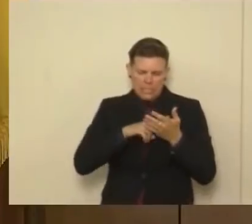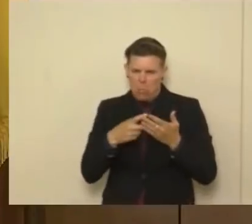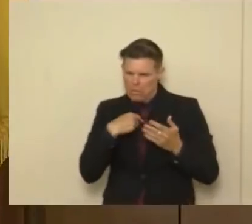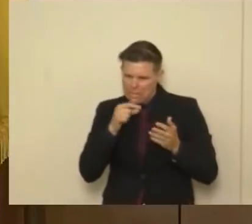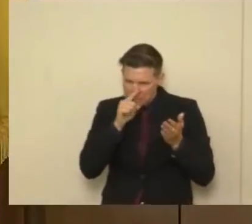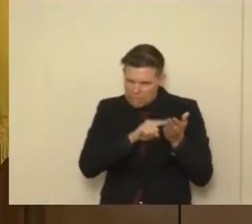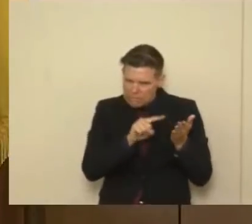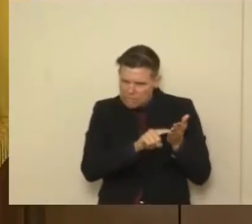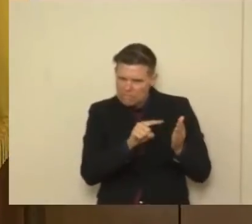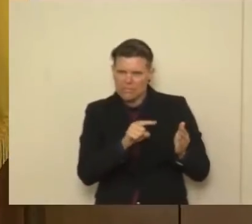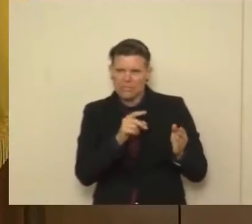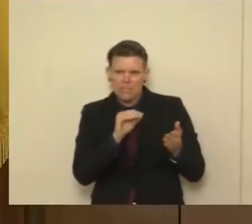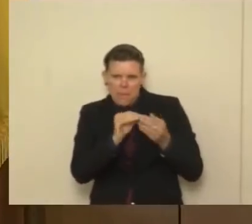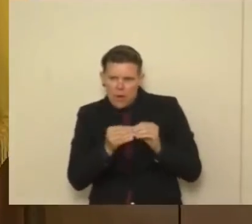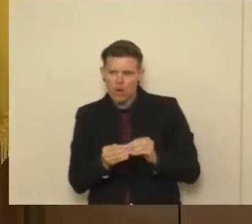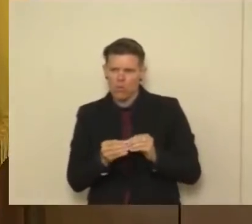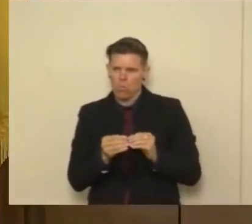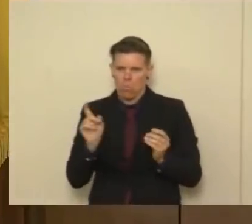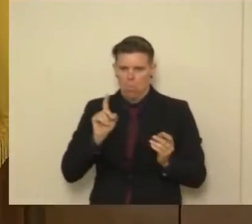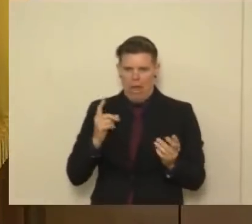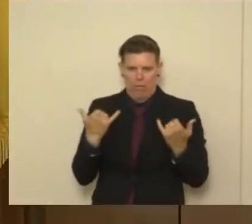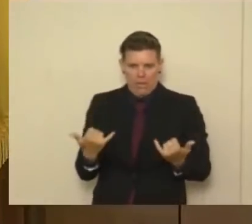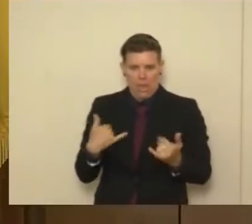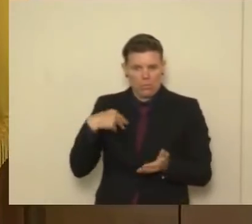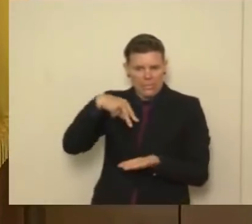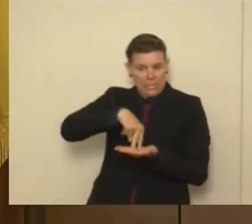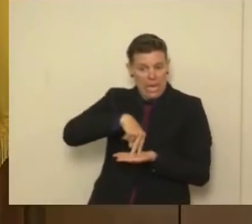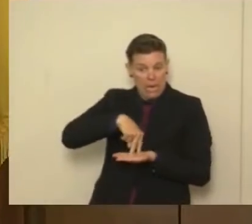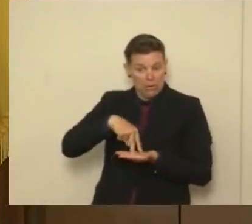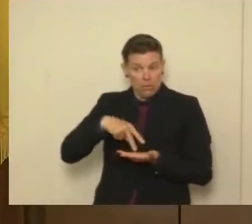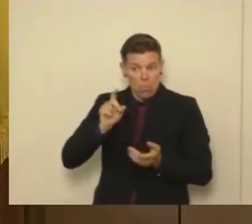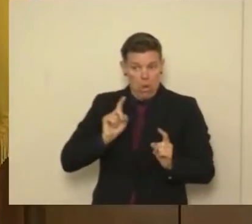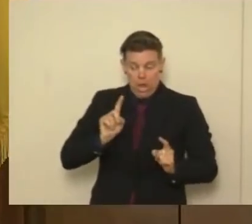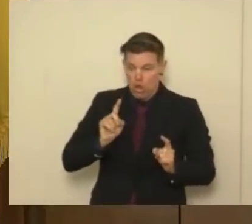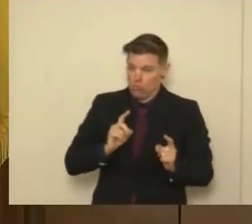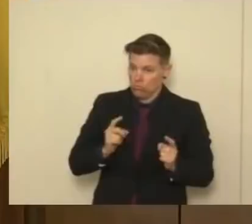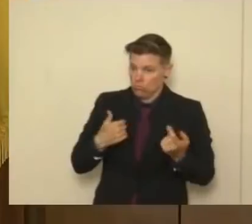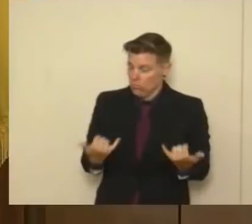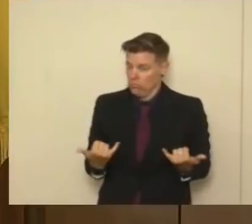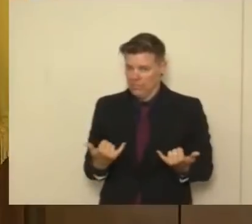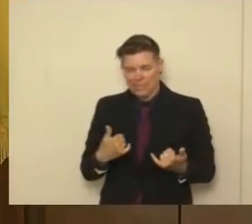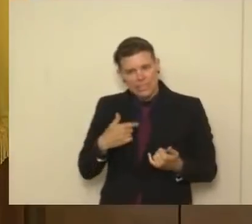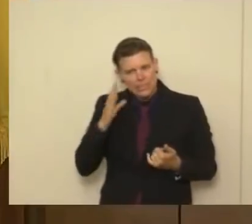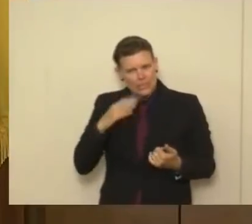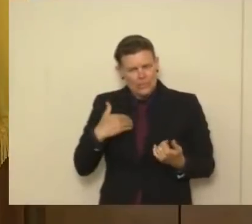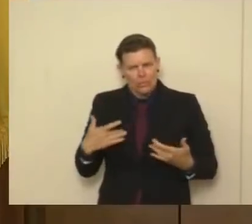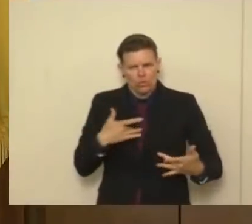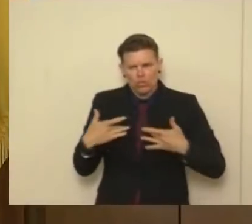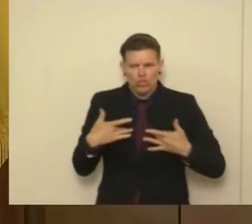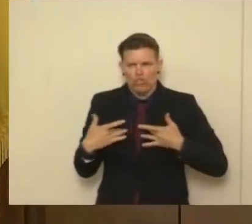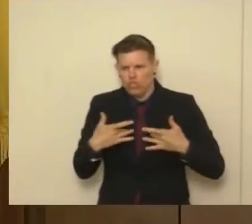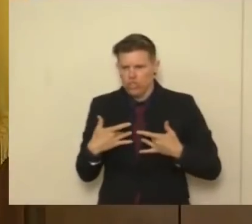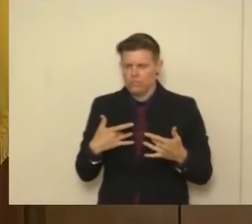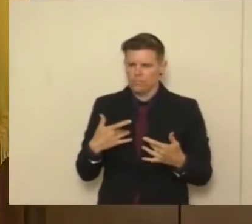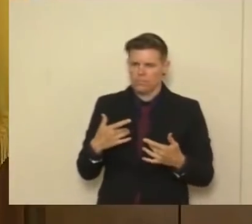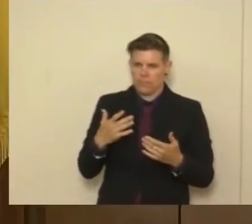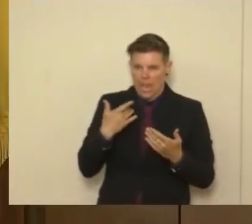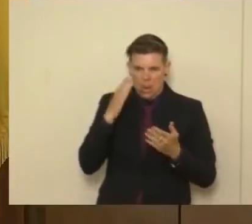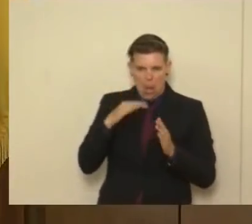are. These are concerning trends. We are going in the wrong direction.